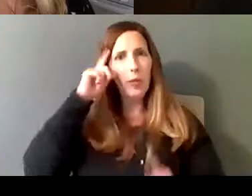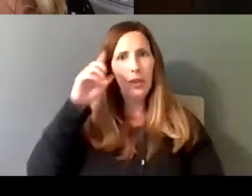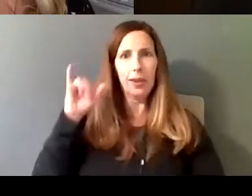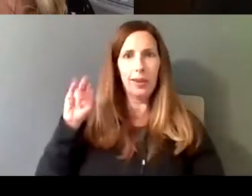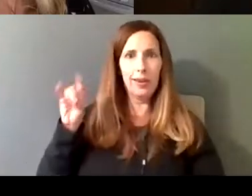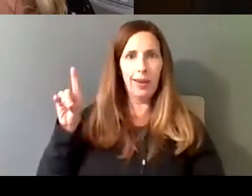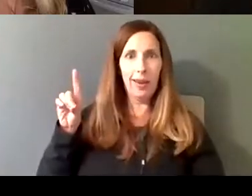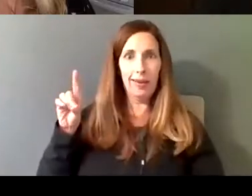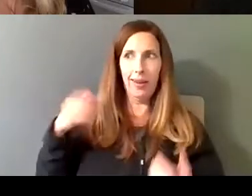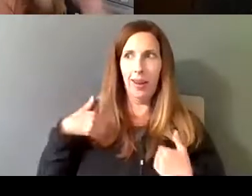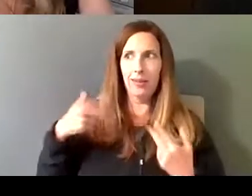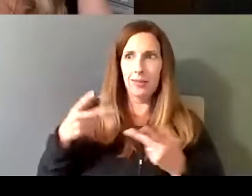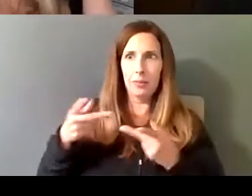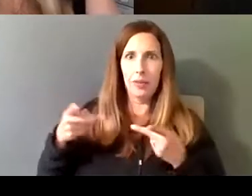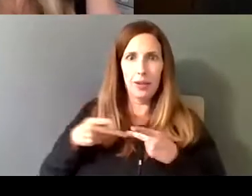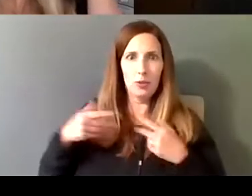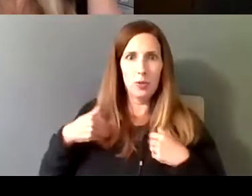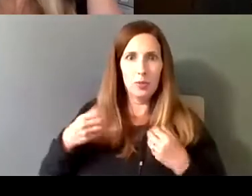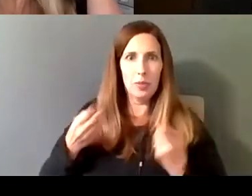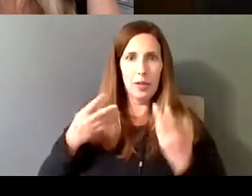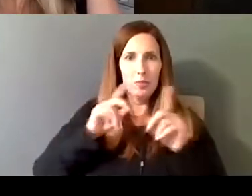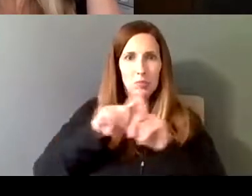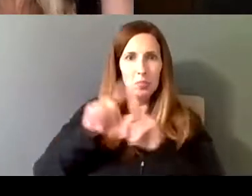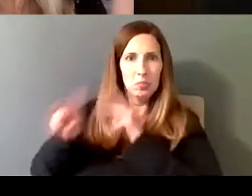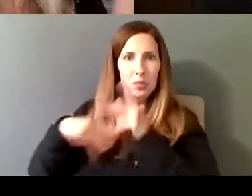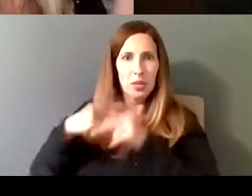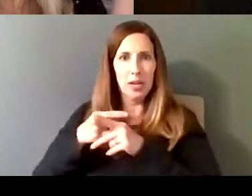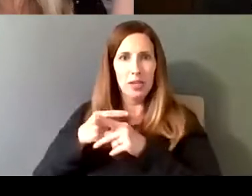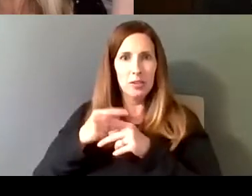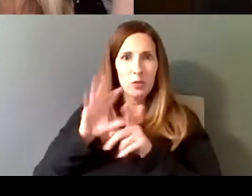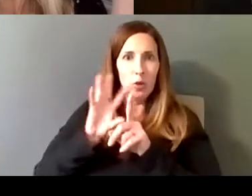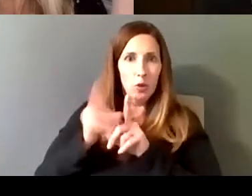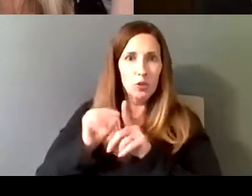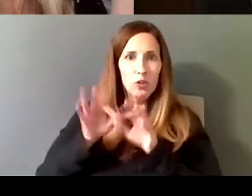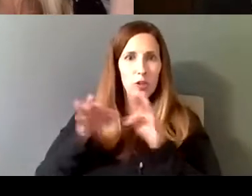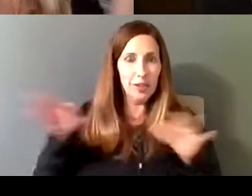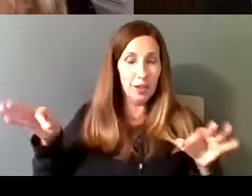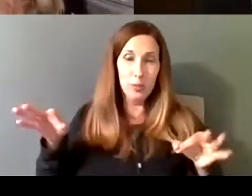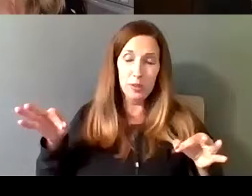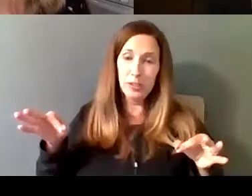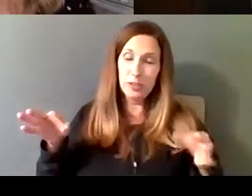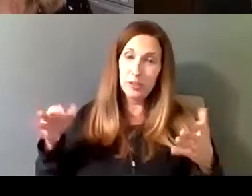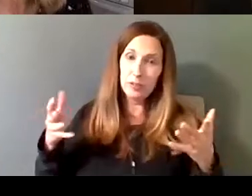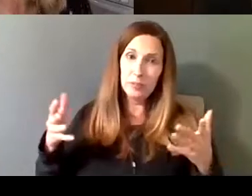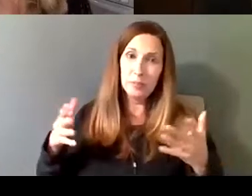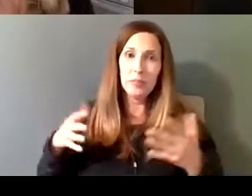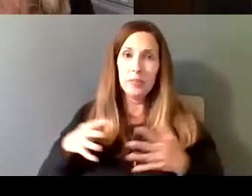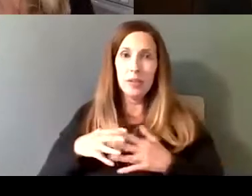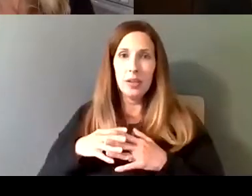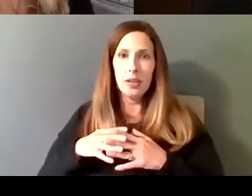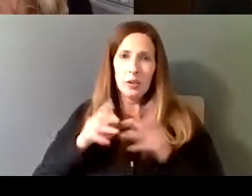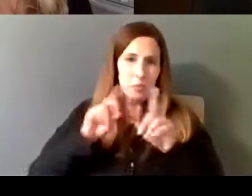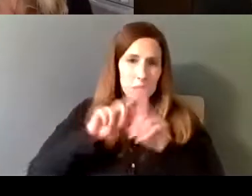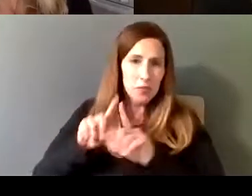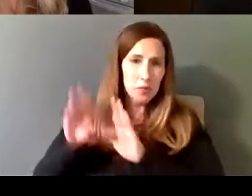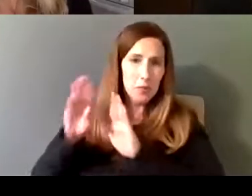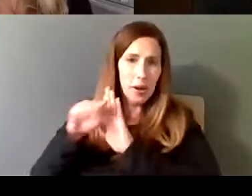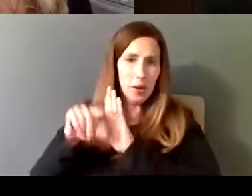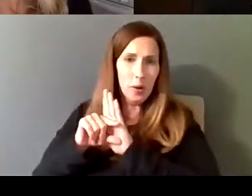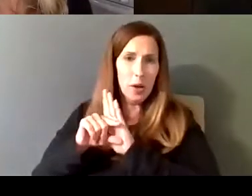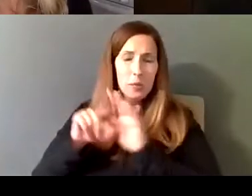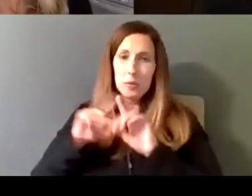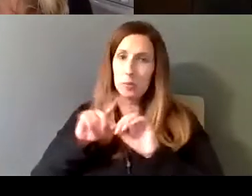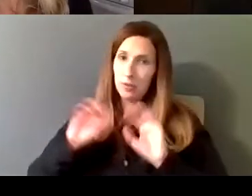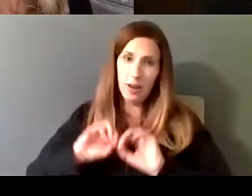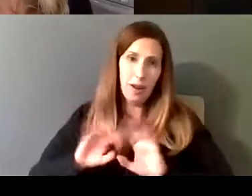a place that has a lot of different types of people who speak a lot of different types of languages and from a lot of different backgrounds. But